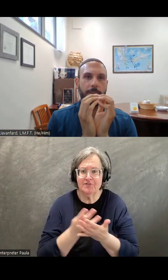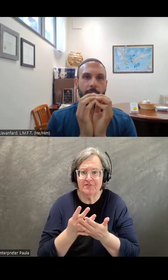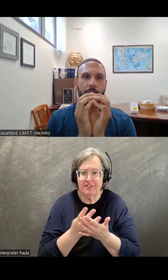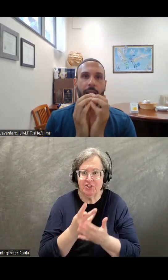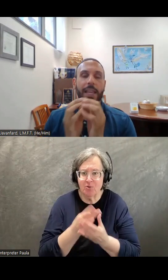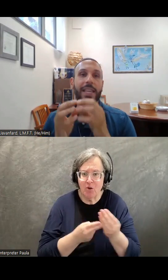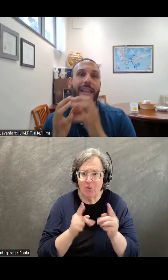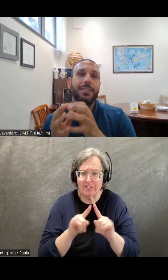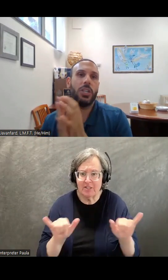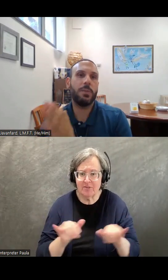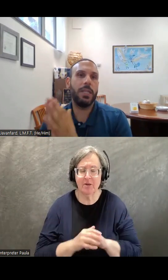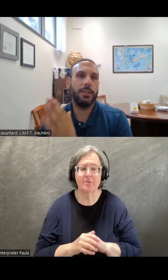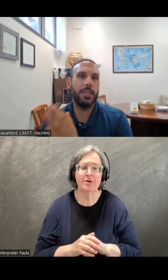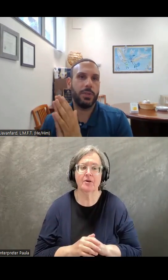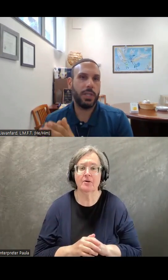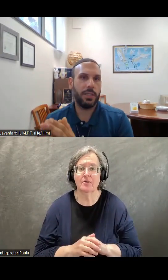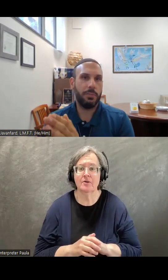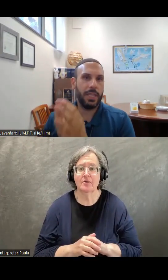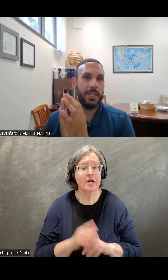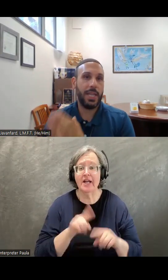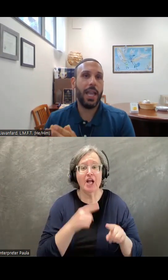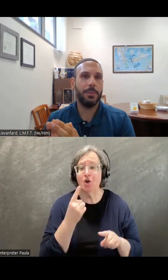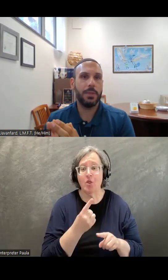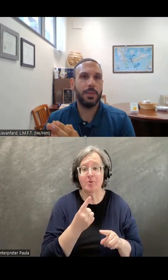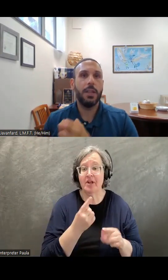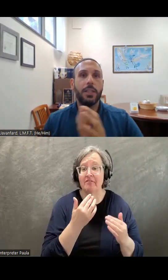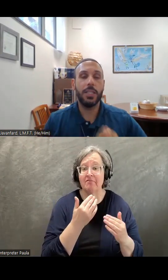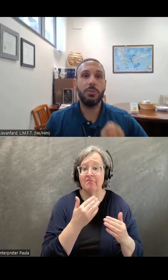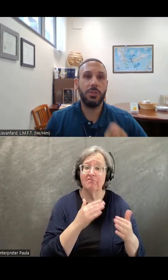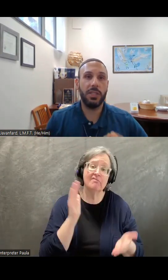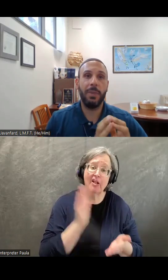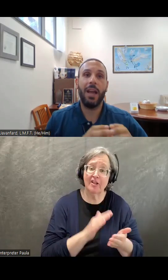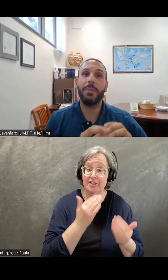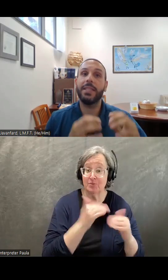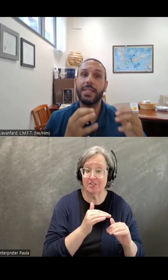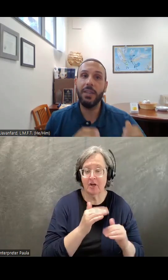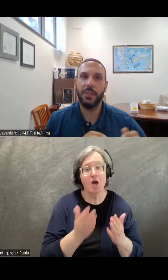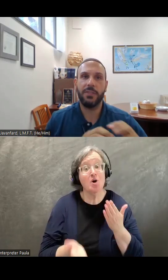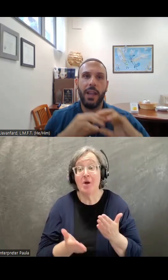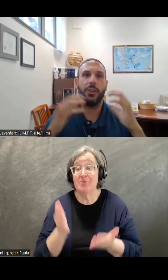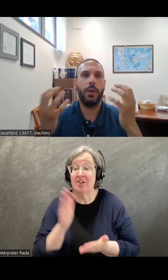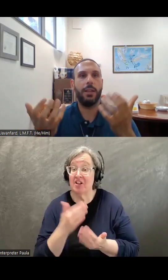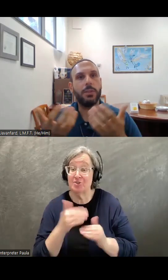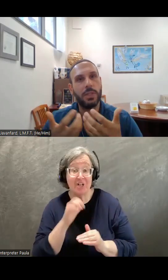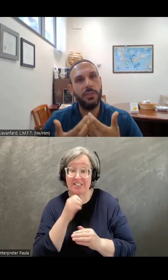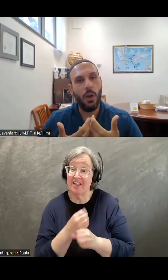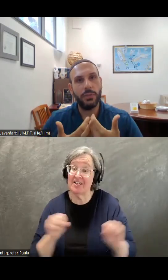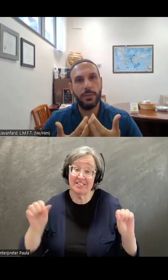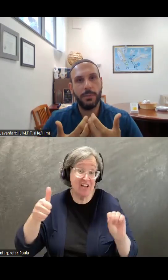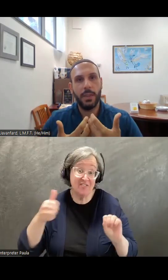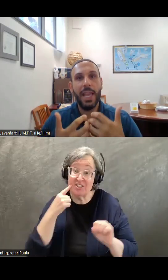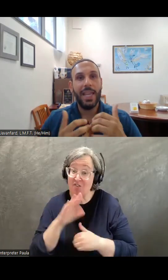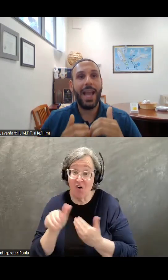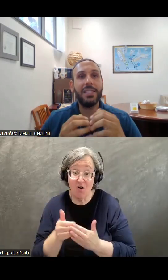other. It can't just be the least restrictive, because at times, the least restrictive may not be the safest for everyone else who's